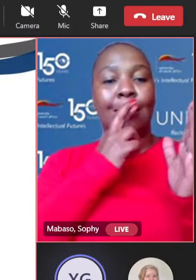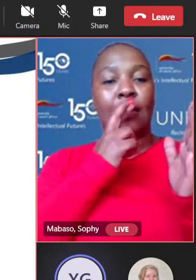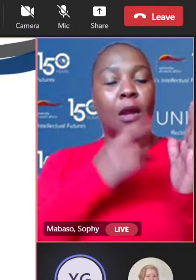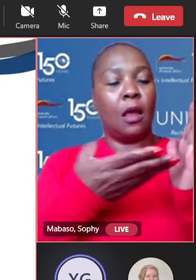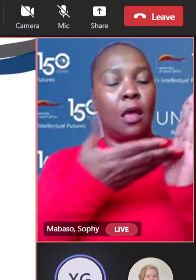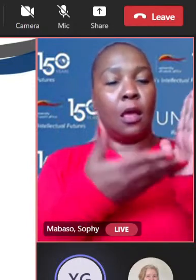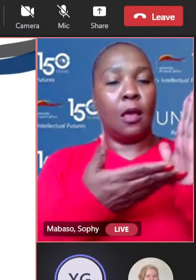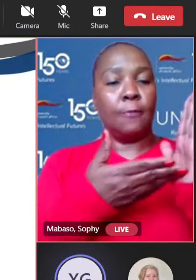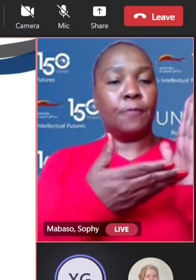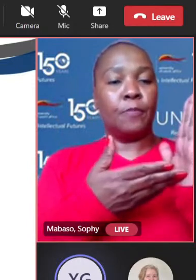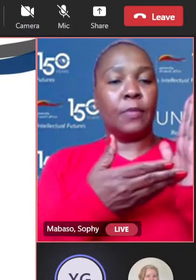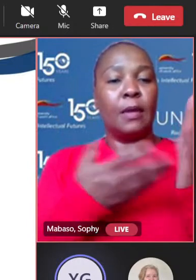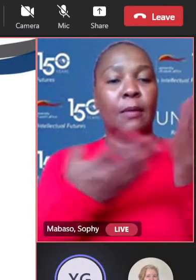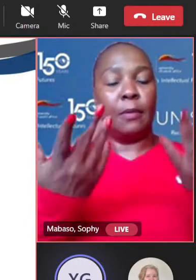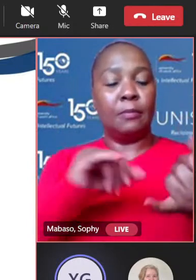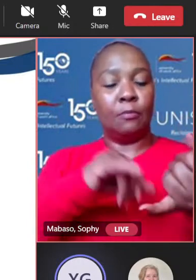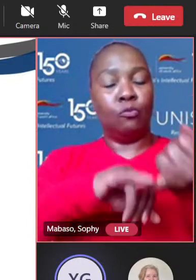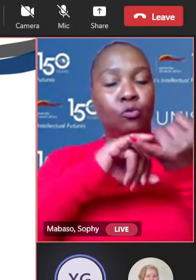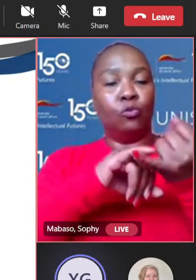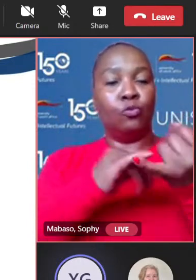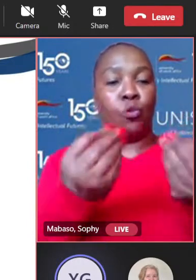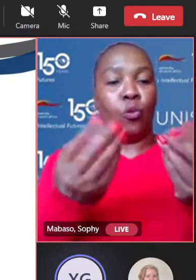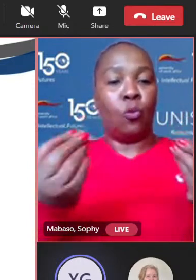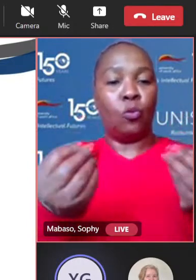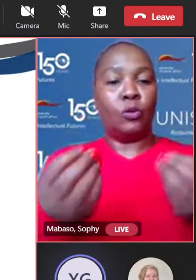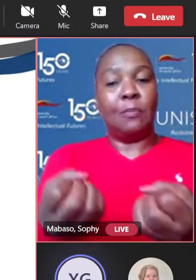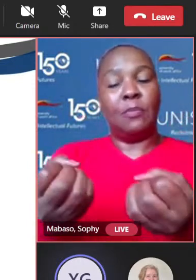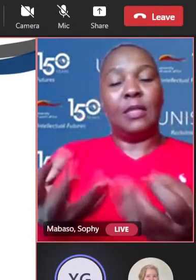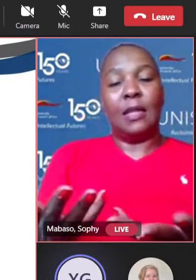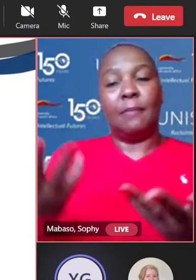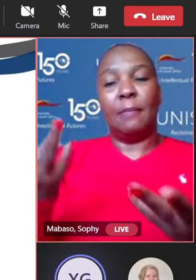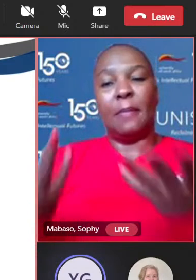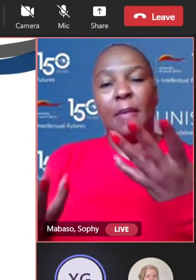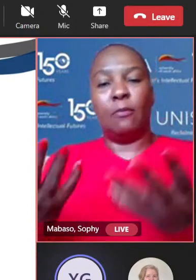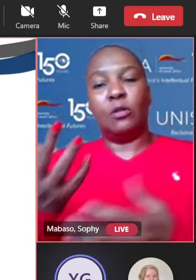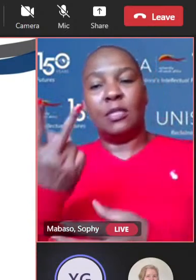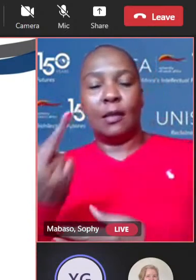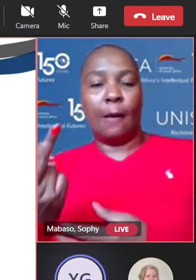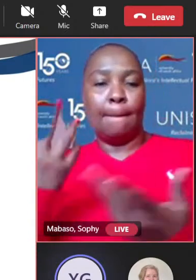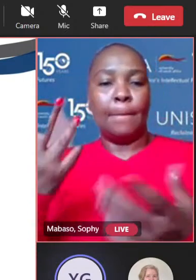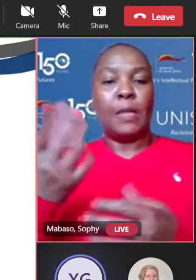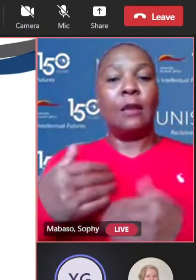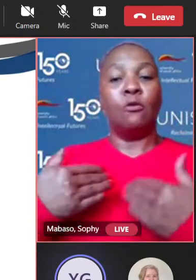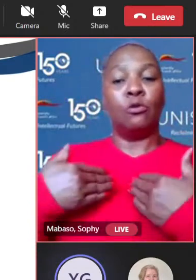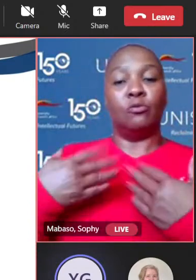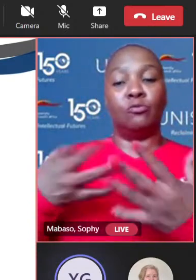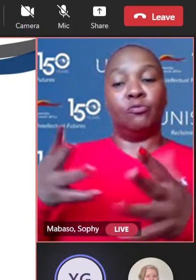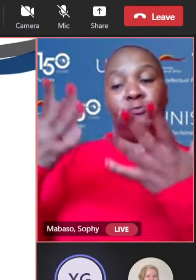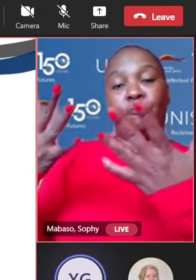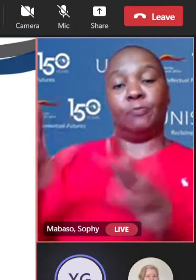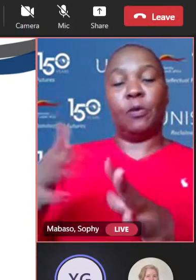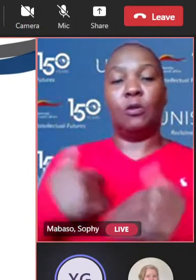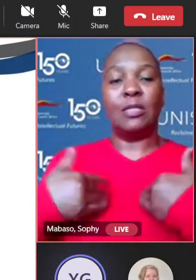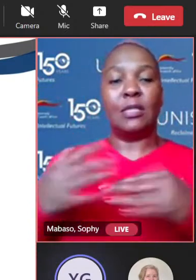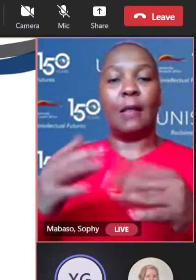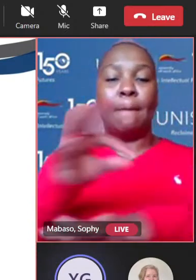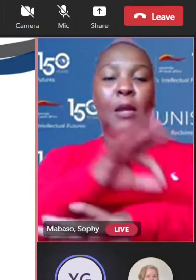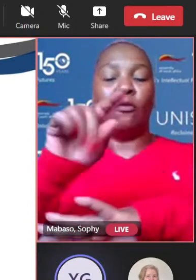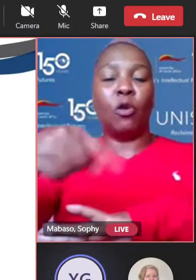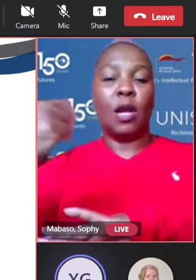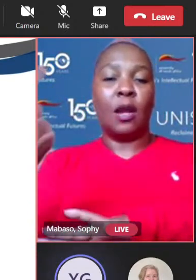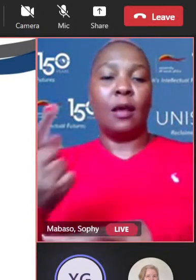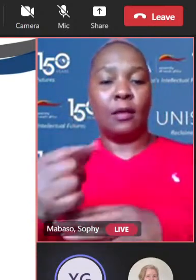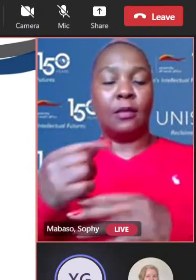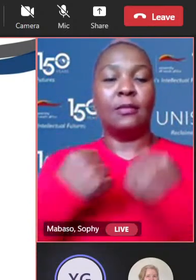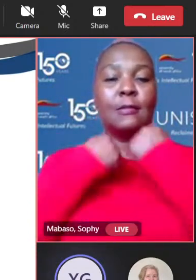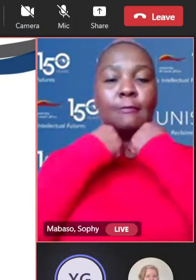particular quiz must be submitted on the 2nd, another one on the 30th. You start planning around this for you to do your assignments.